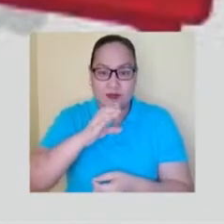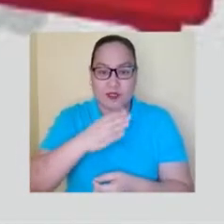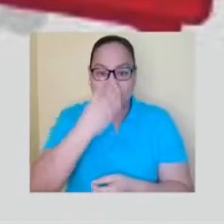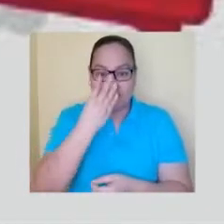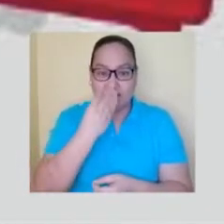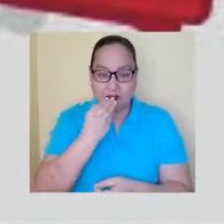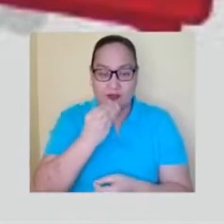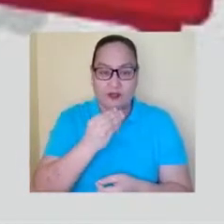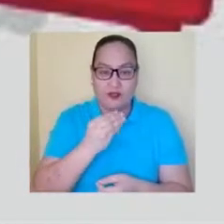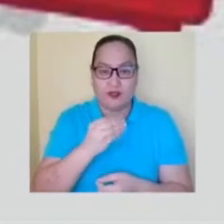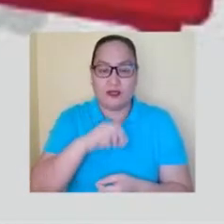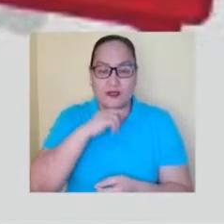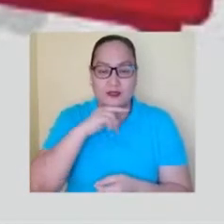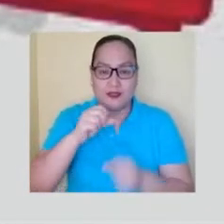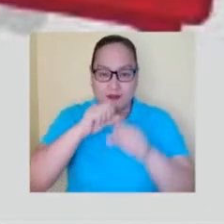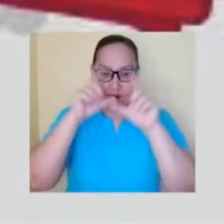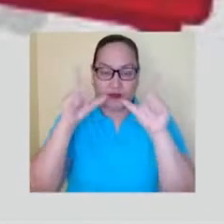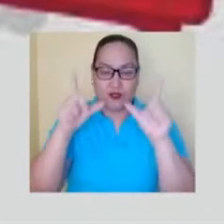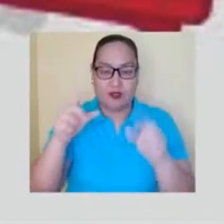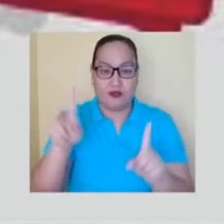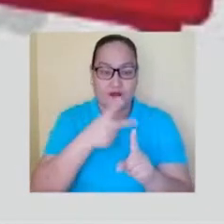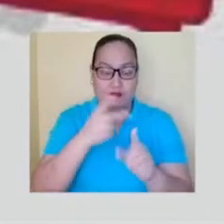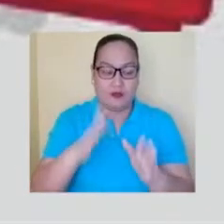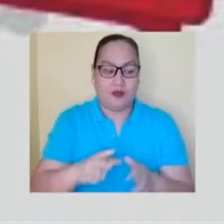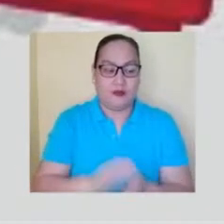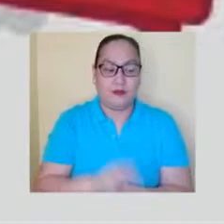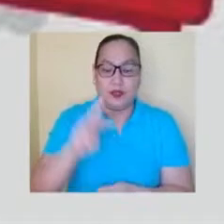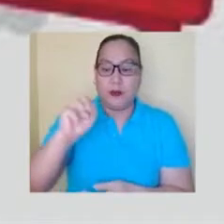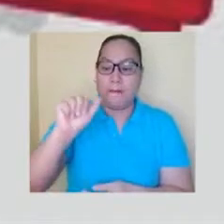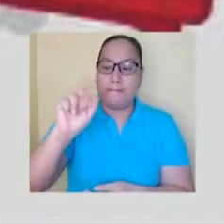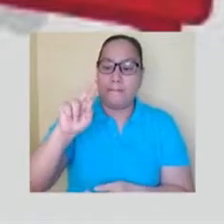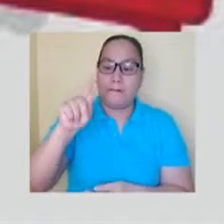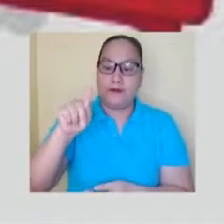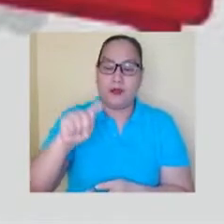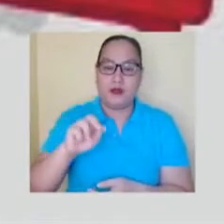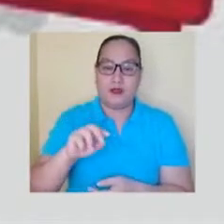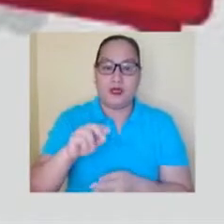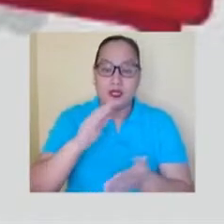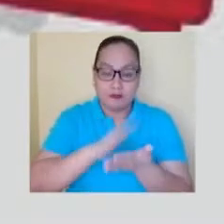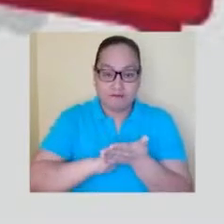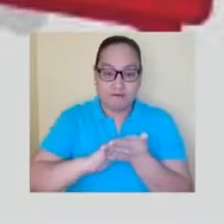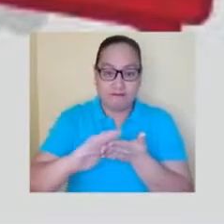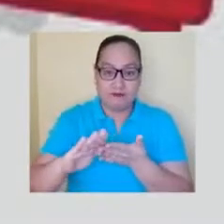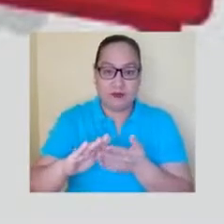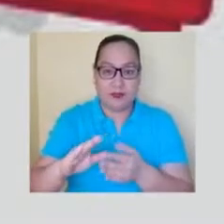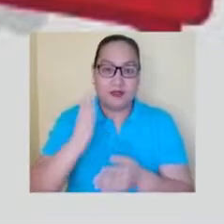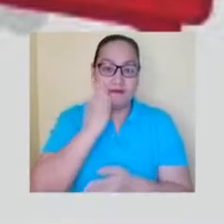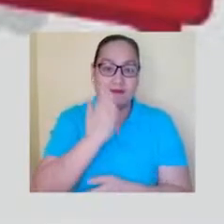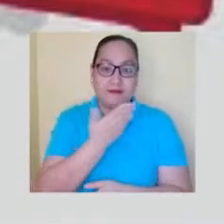Mark makes use of his clean handkerchief to tie his best friend's bleeding arm.